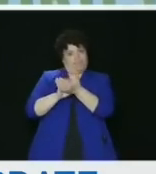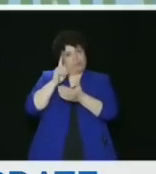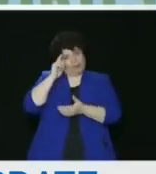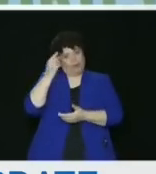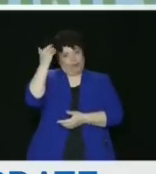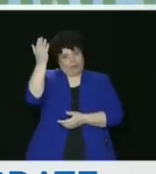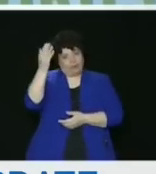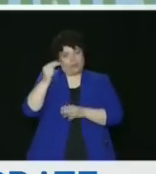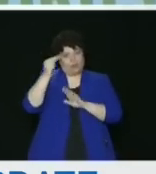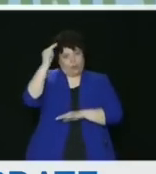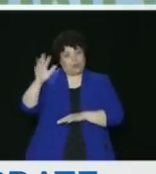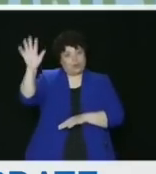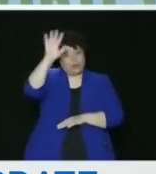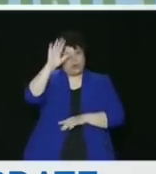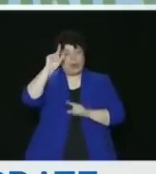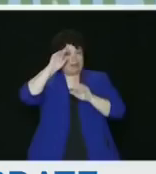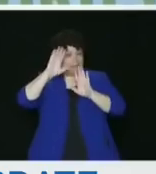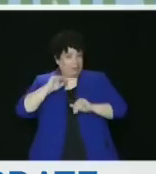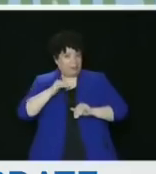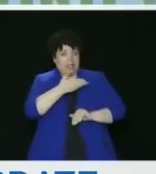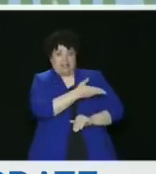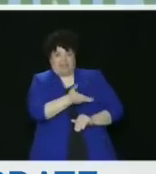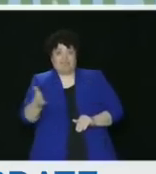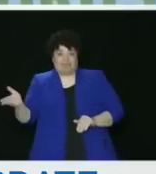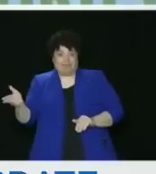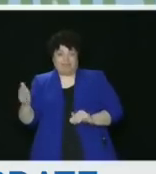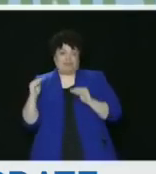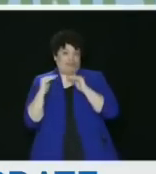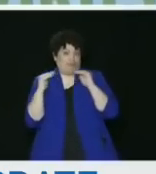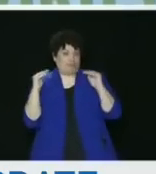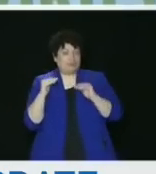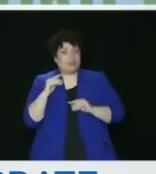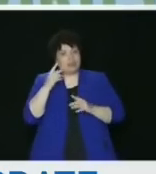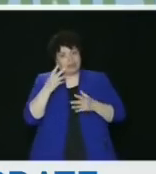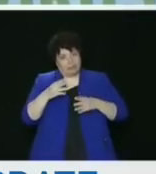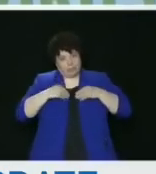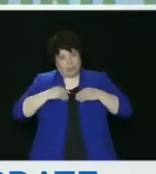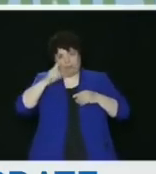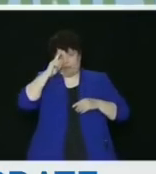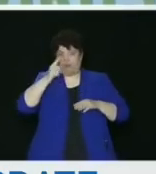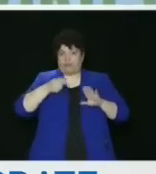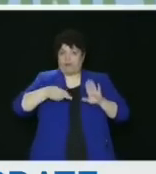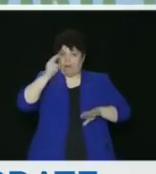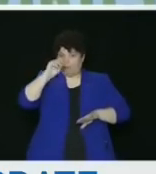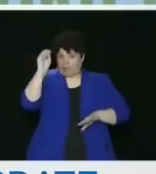everyone to strive for high levels of vaccination.